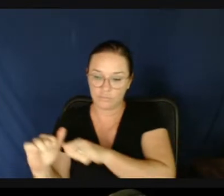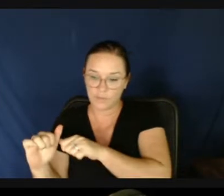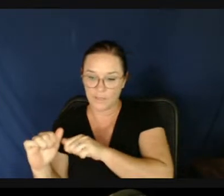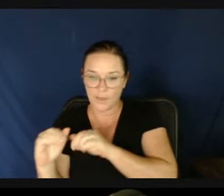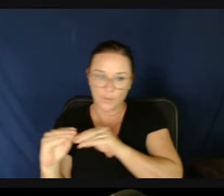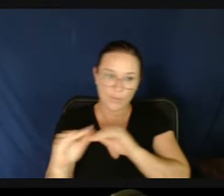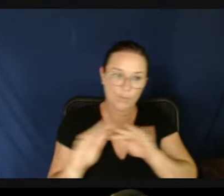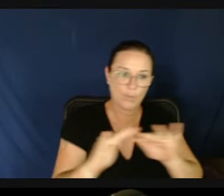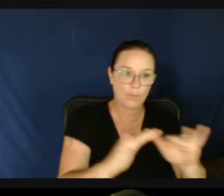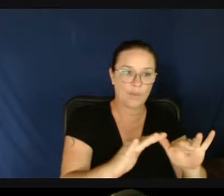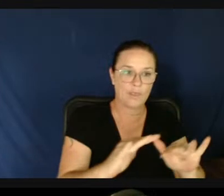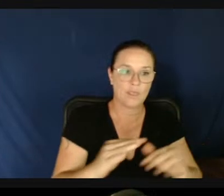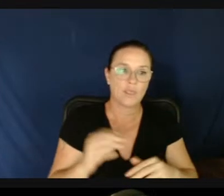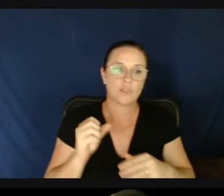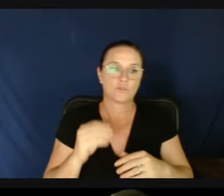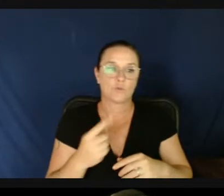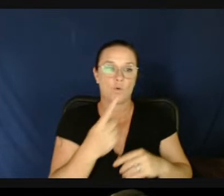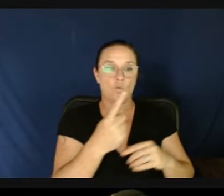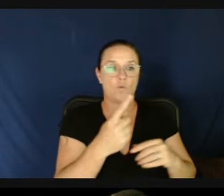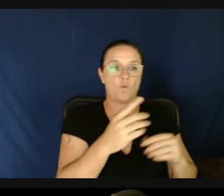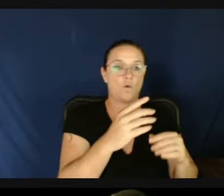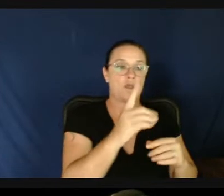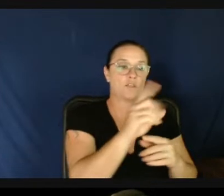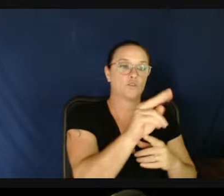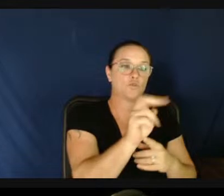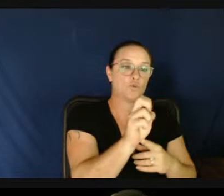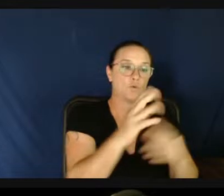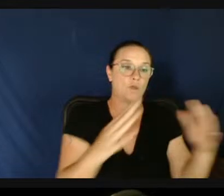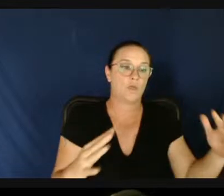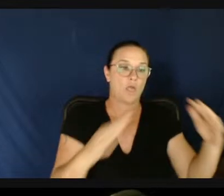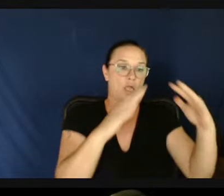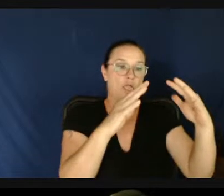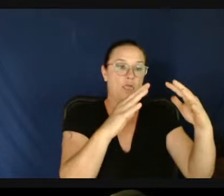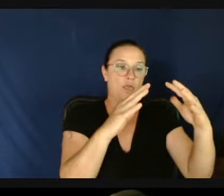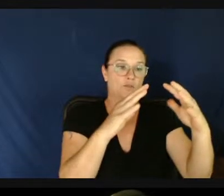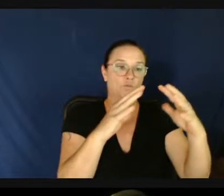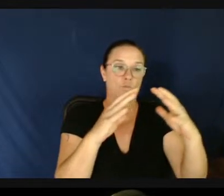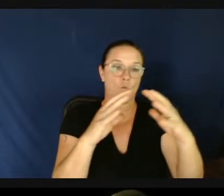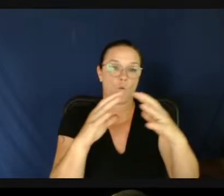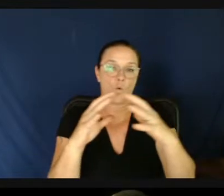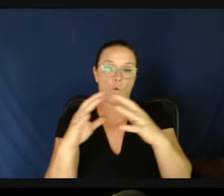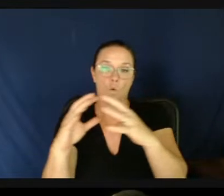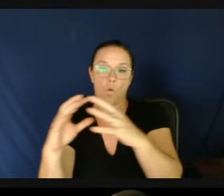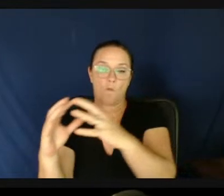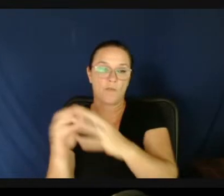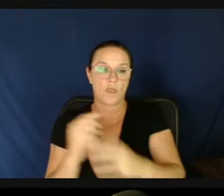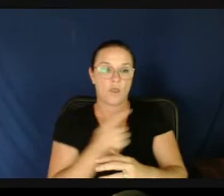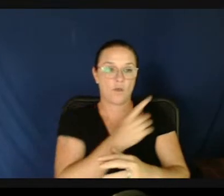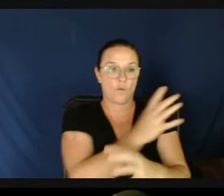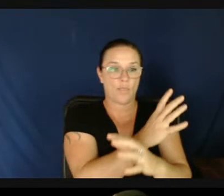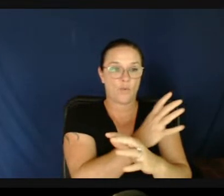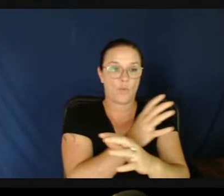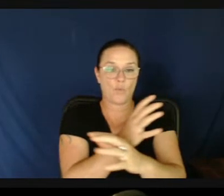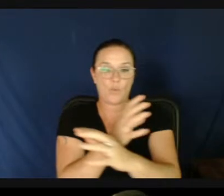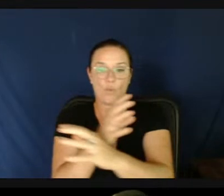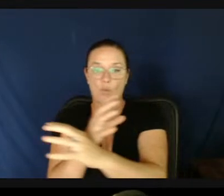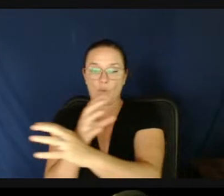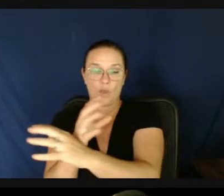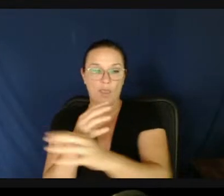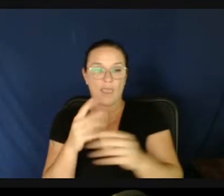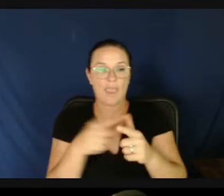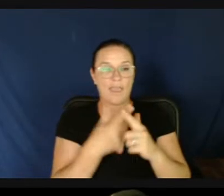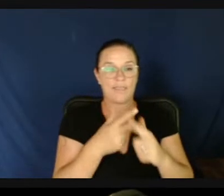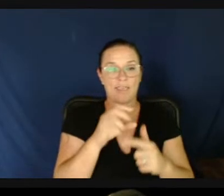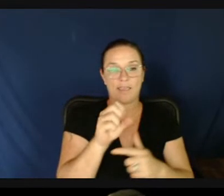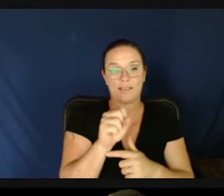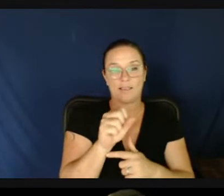idea being that as one dune is moving, the one that was there before was moving ahead of it, and so the sand underneath it ends up having an